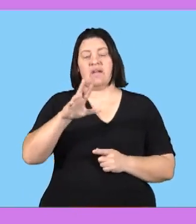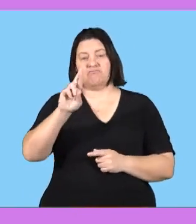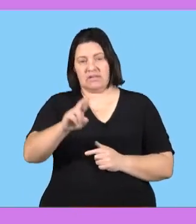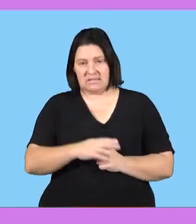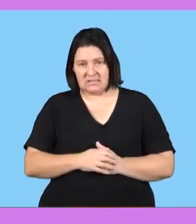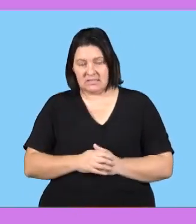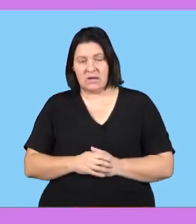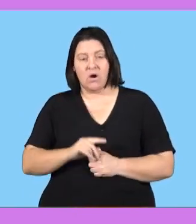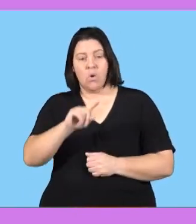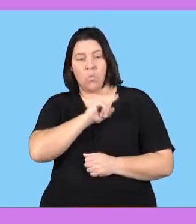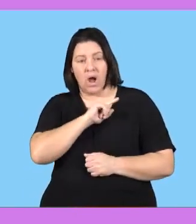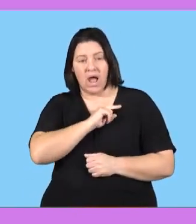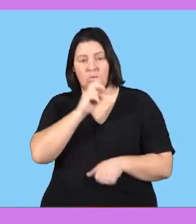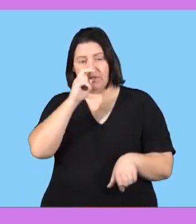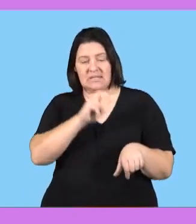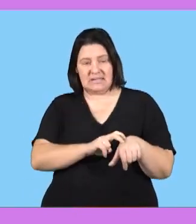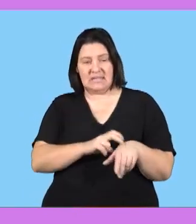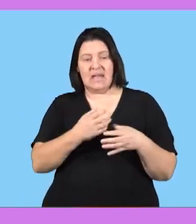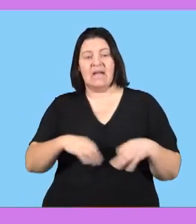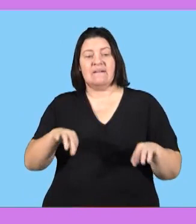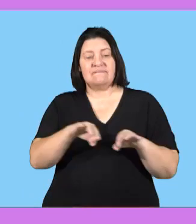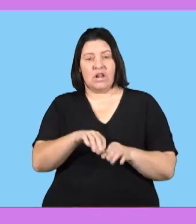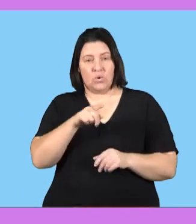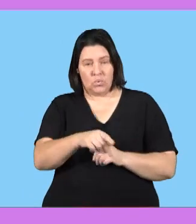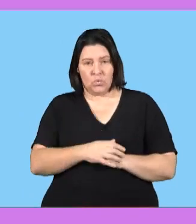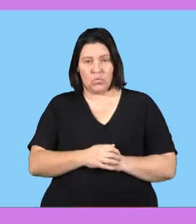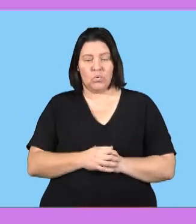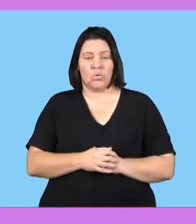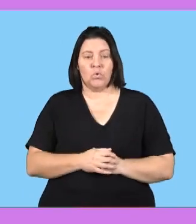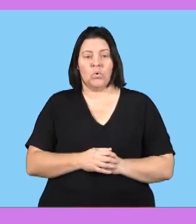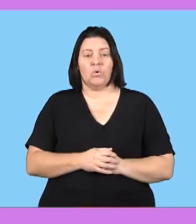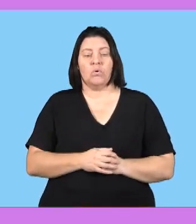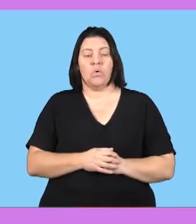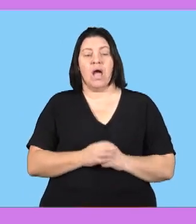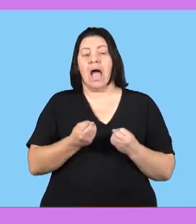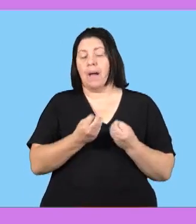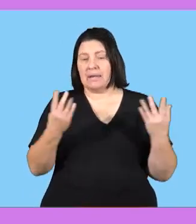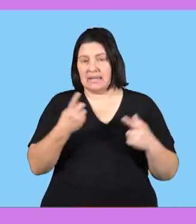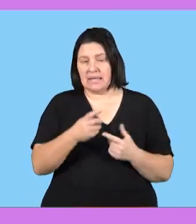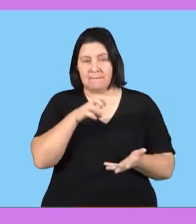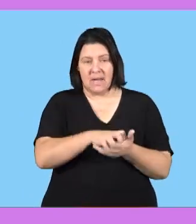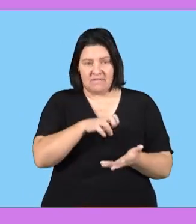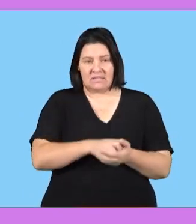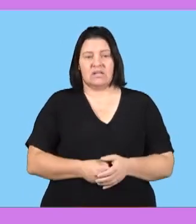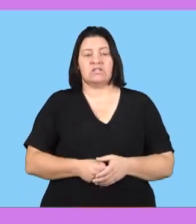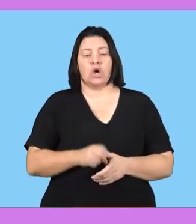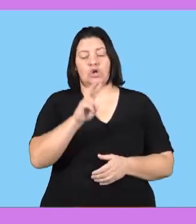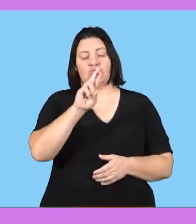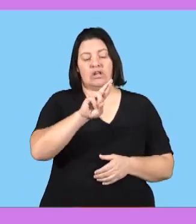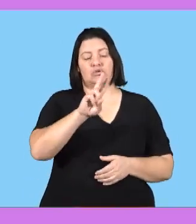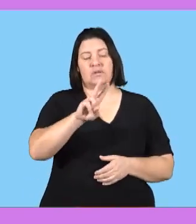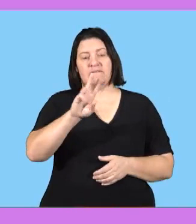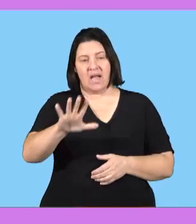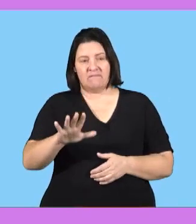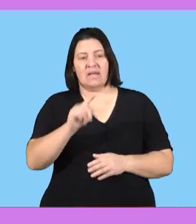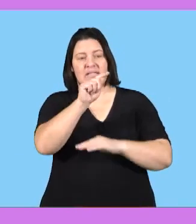rand. And because we need the value of B, we need to know the number of muffins. We therefore take 25